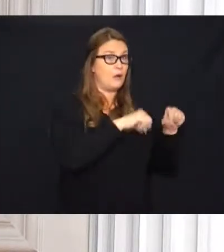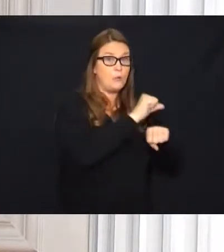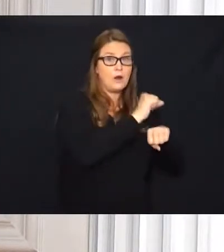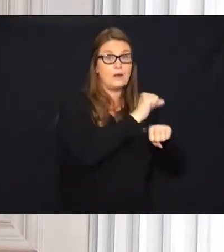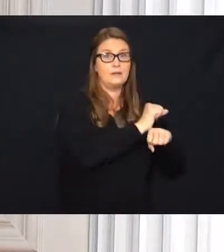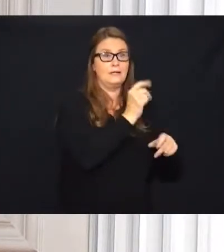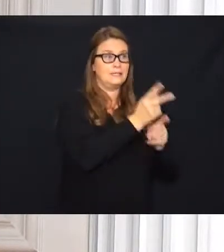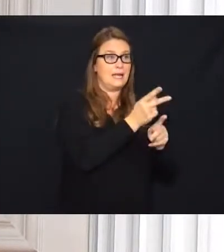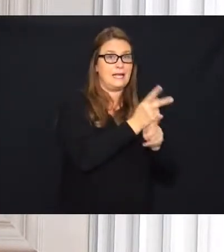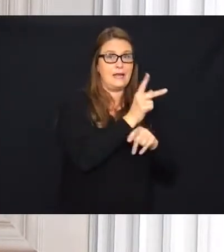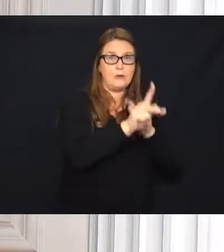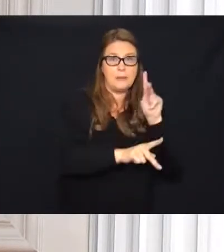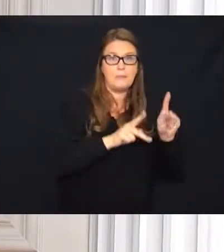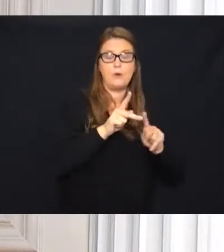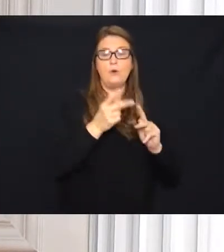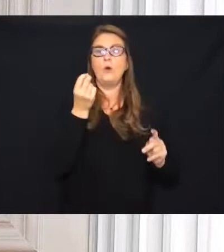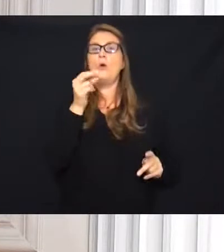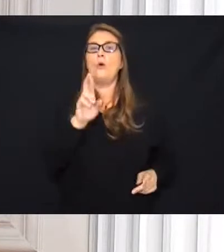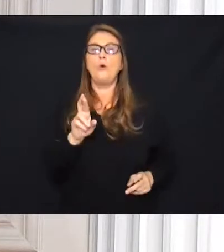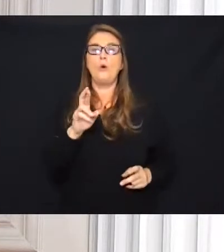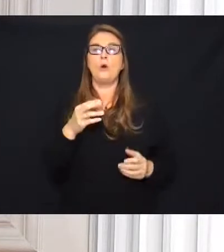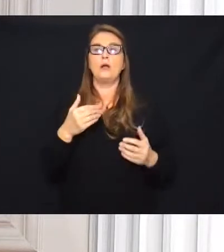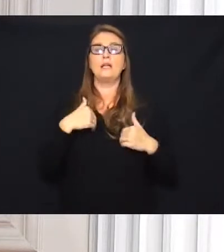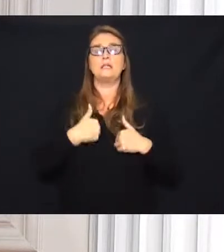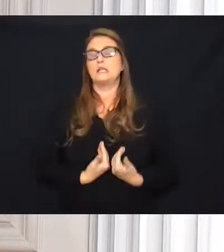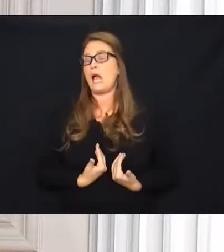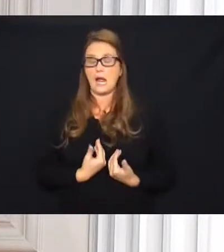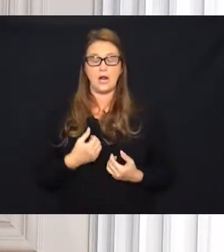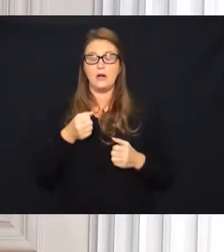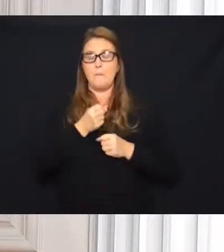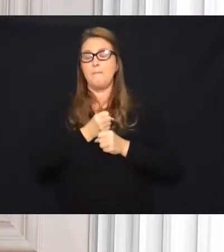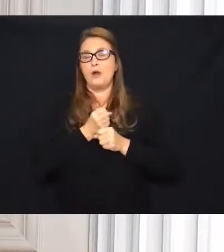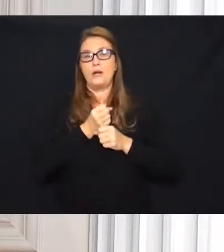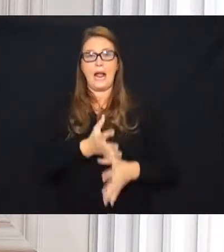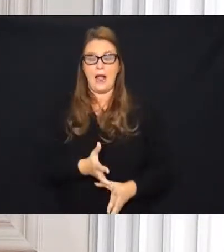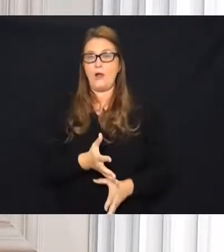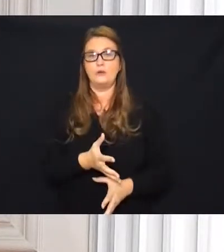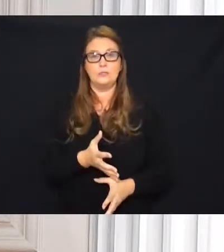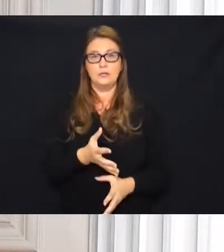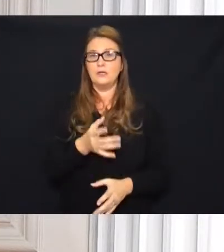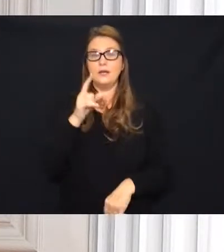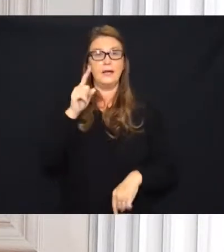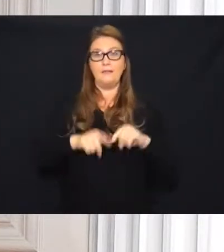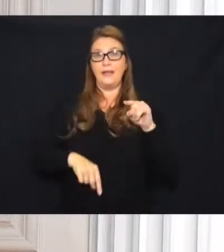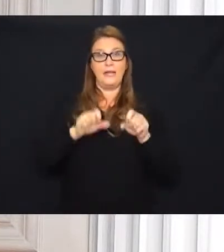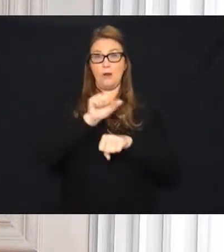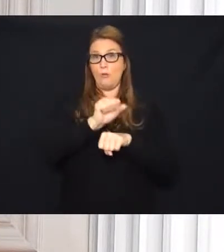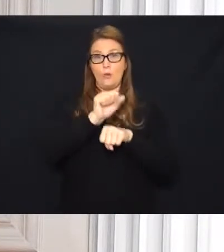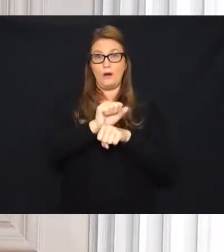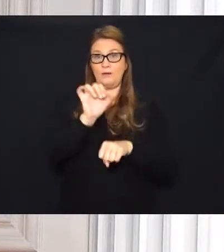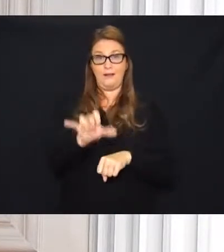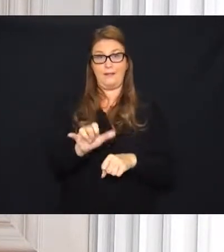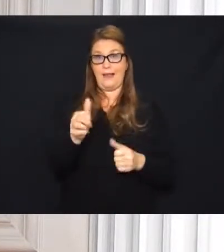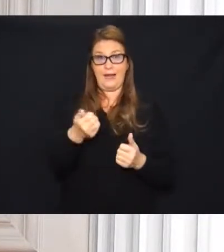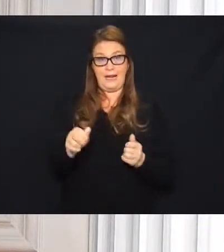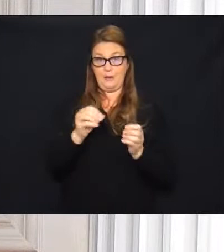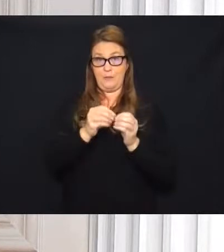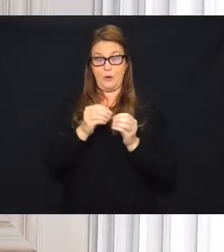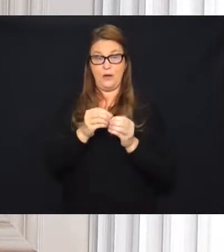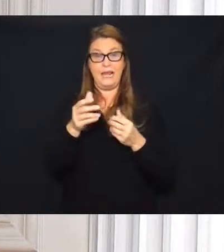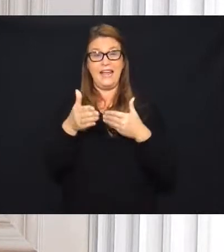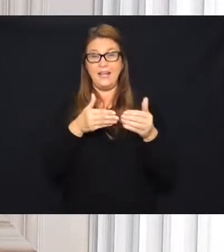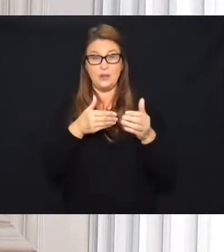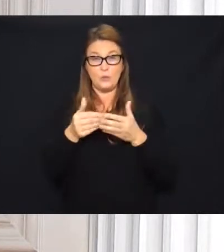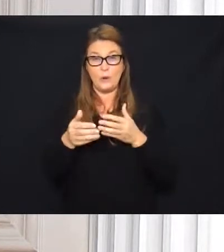take care of people, or to get fatigued and tired and burned out and decide that they don't want to do this anymore, either way,